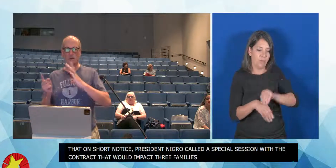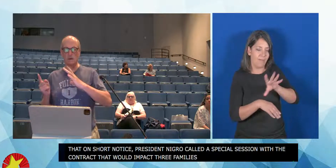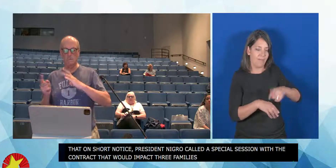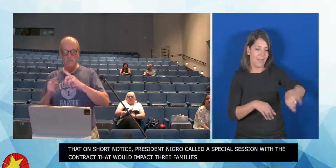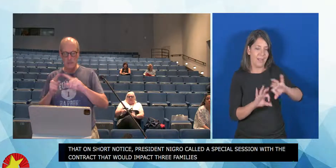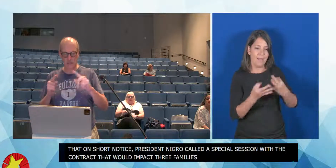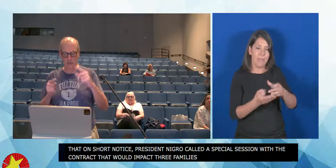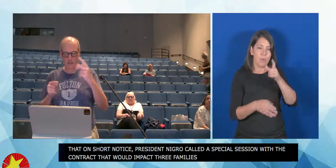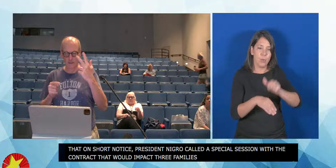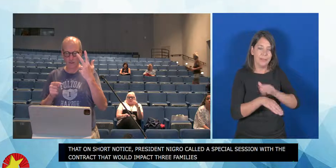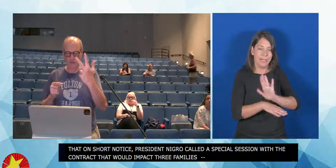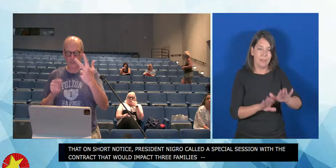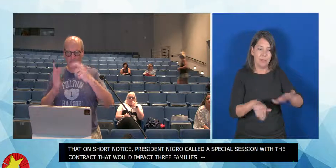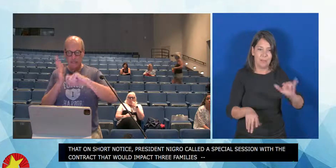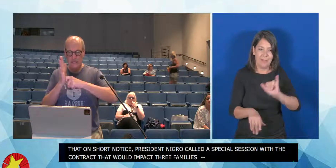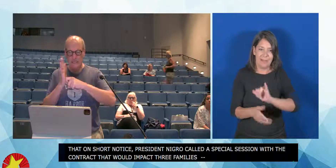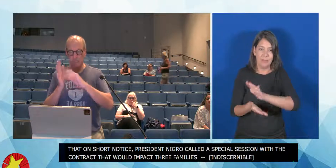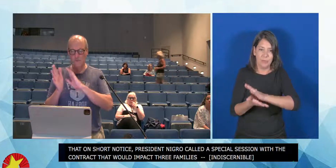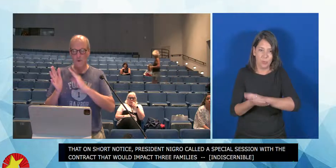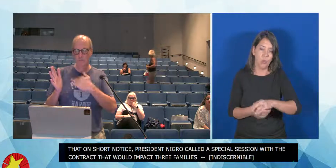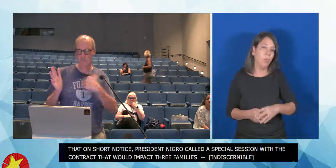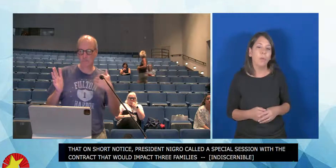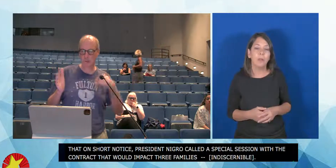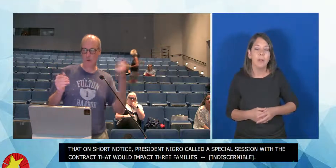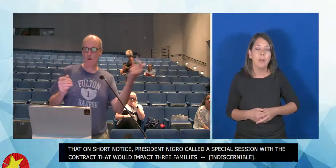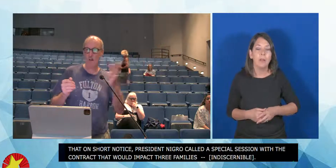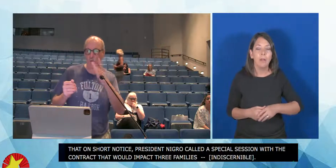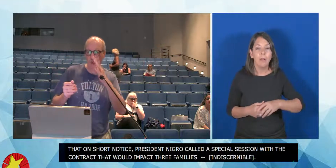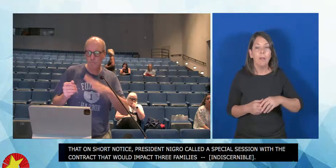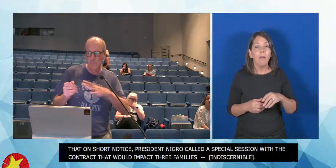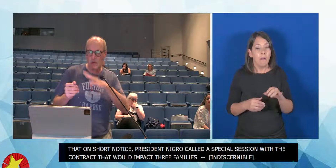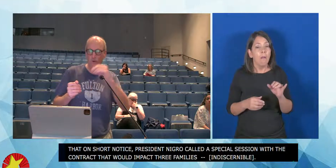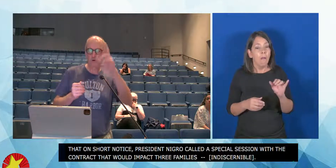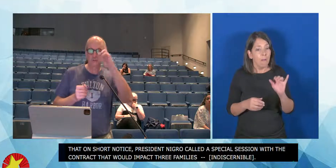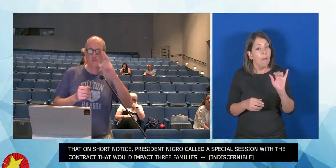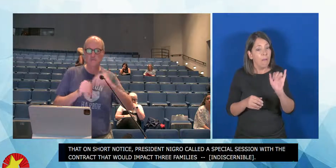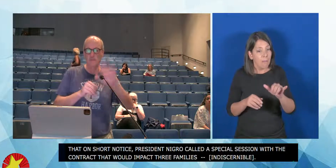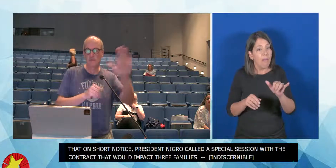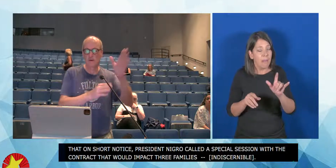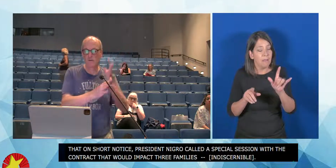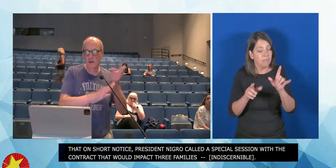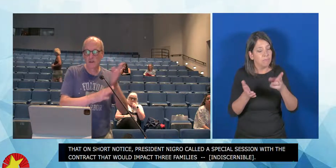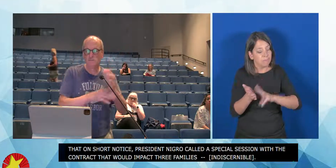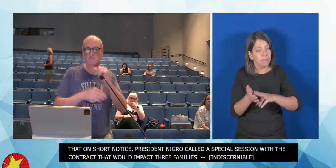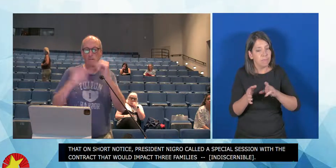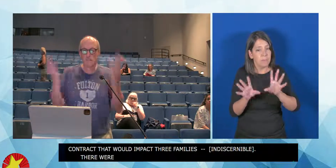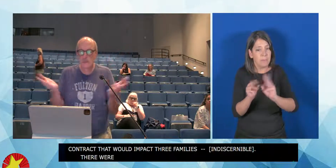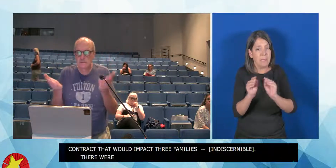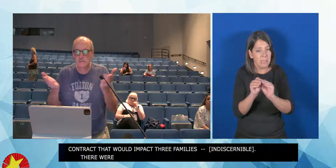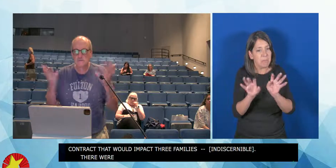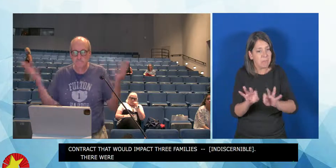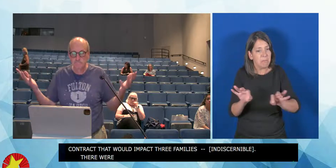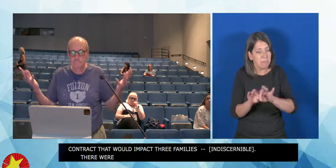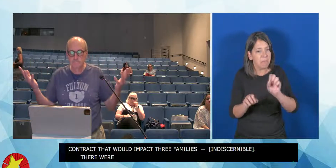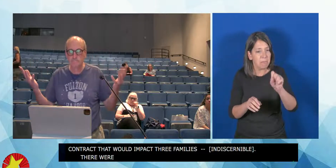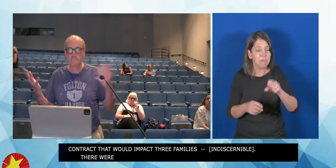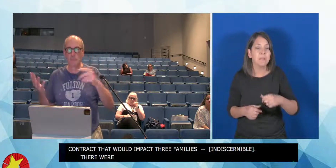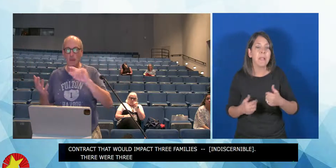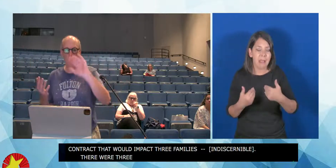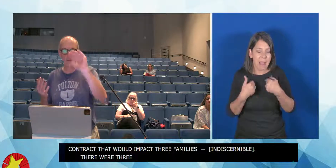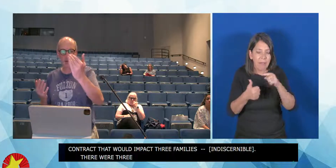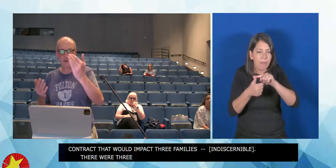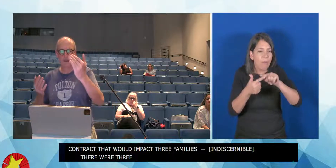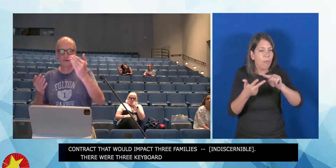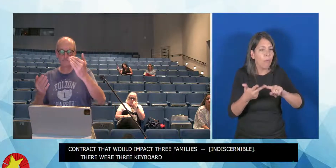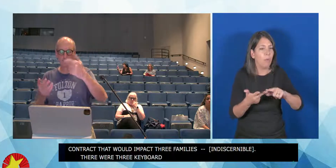The quorum was barely met, okay, but there were 3 key board members, all respected in their fields and